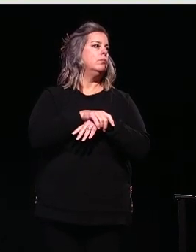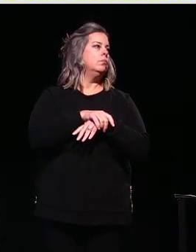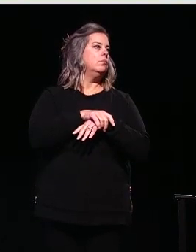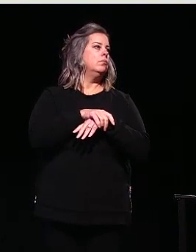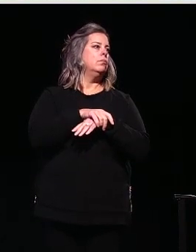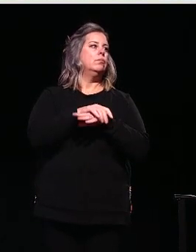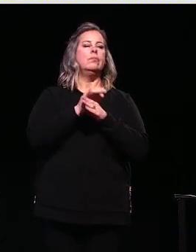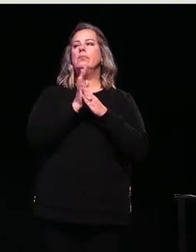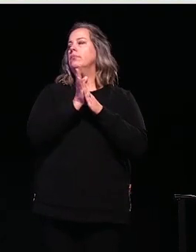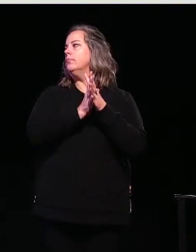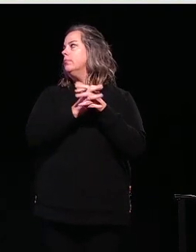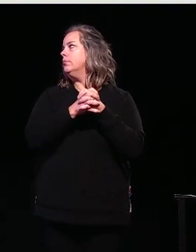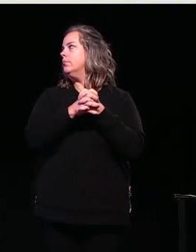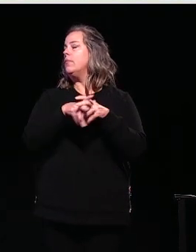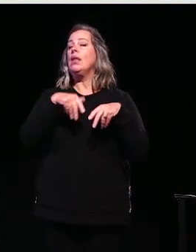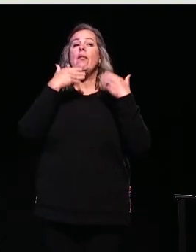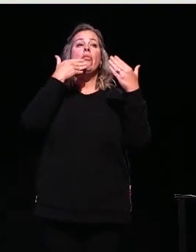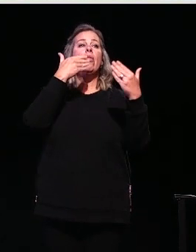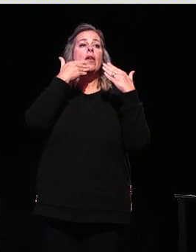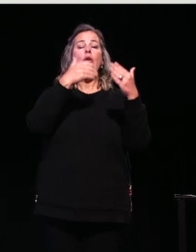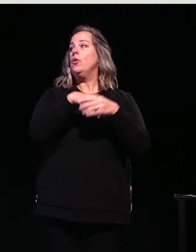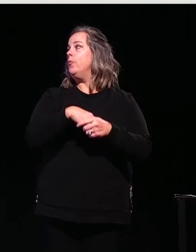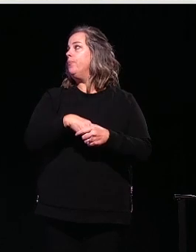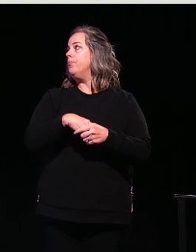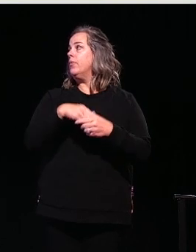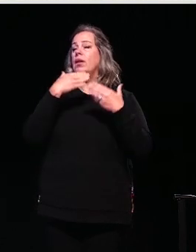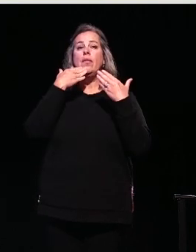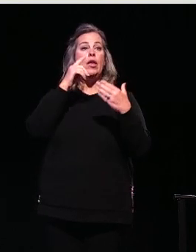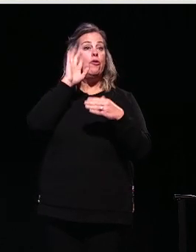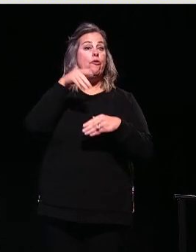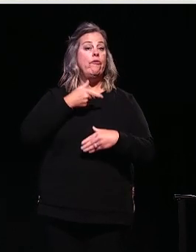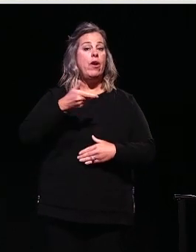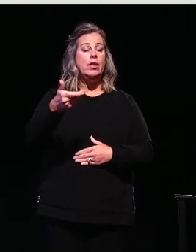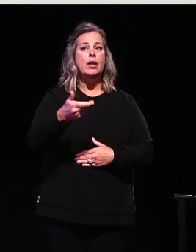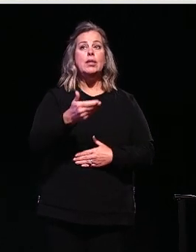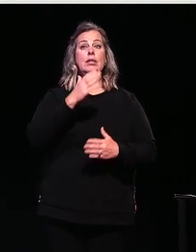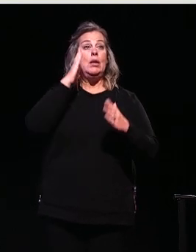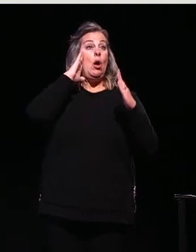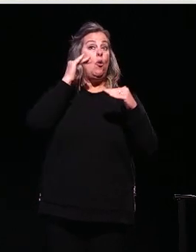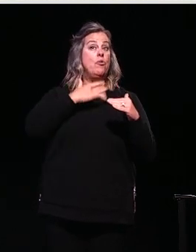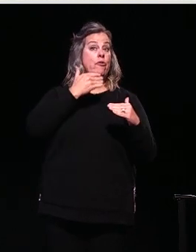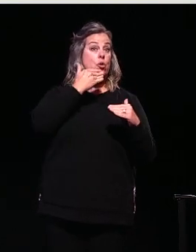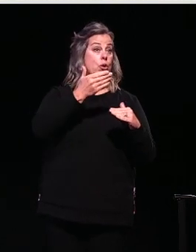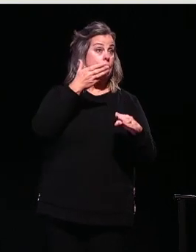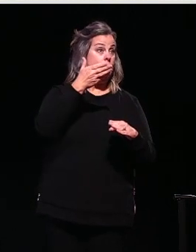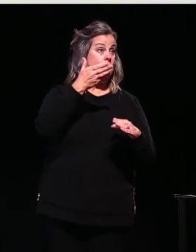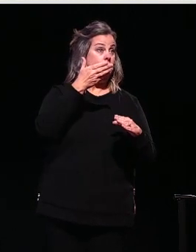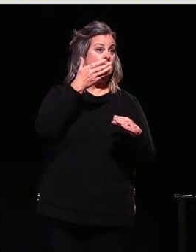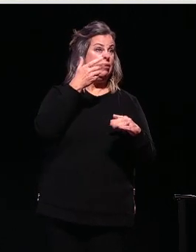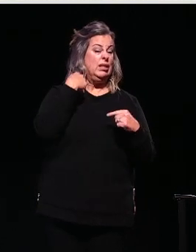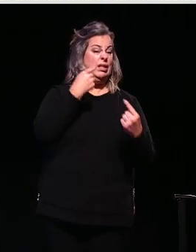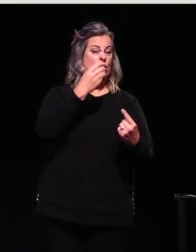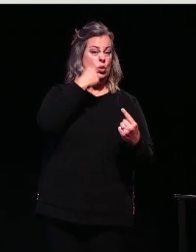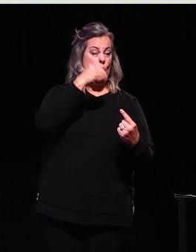Nothing good. Thank you. Welcome, everyone, and thank you for having us. I hope you're feeling really good after lunch and not too sleepy. And I